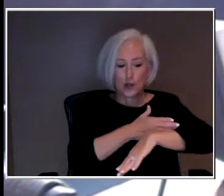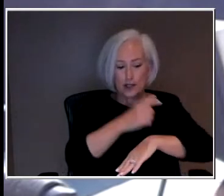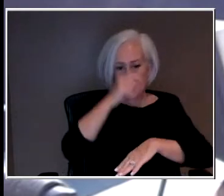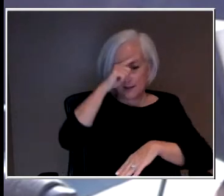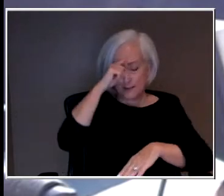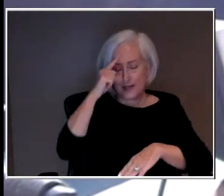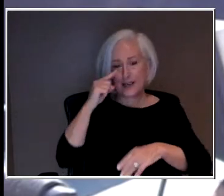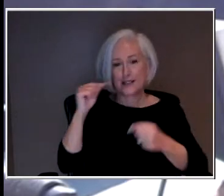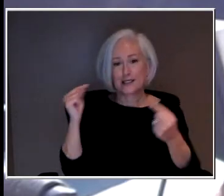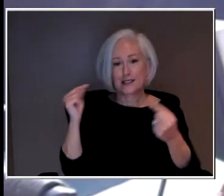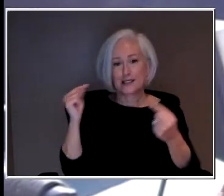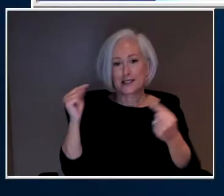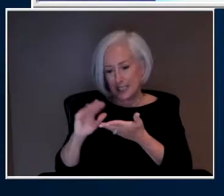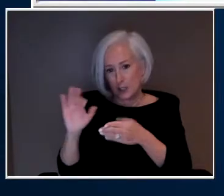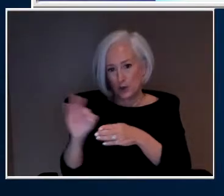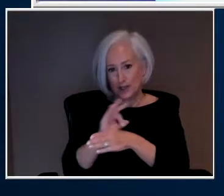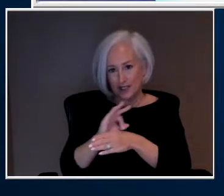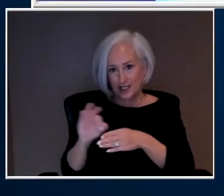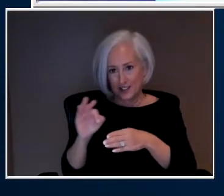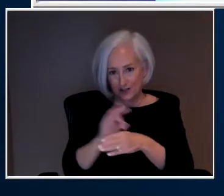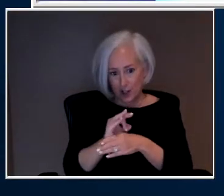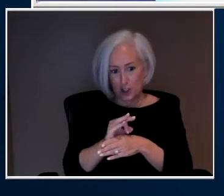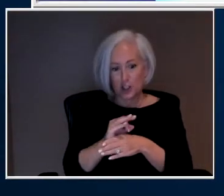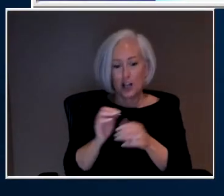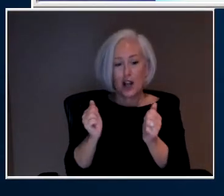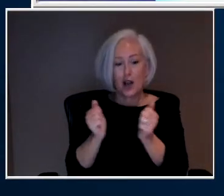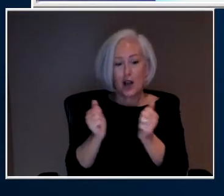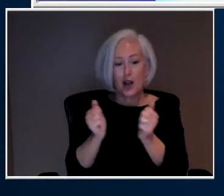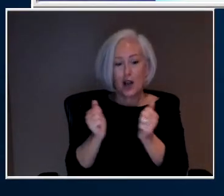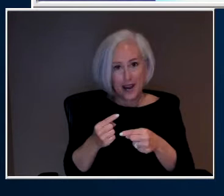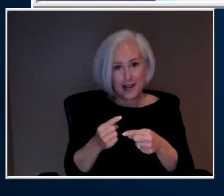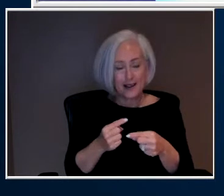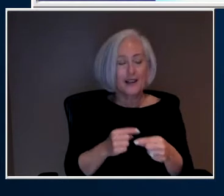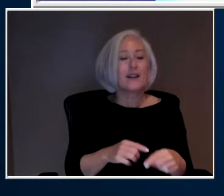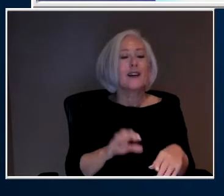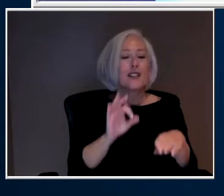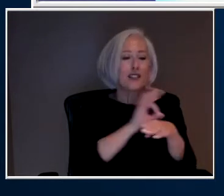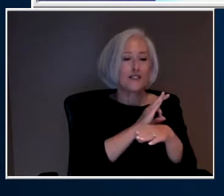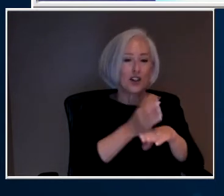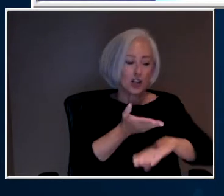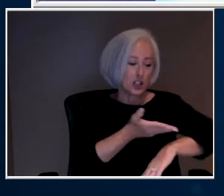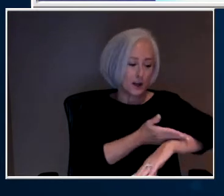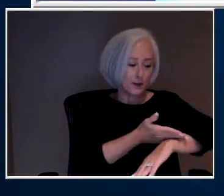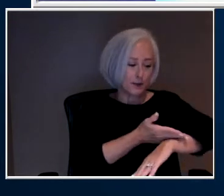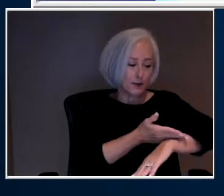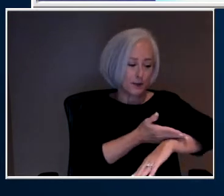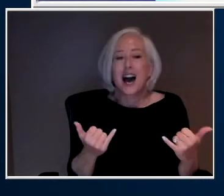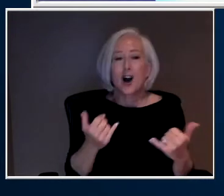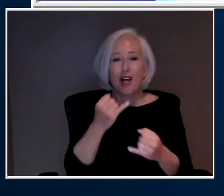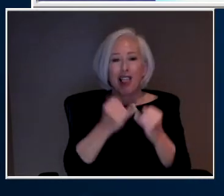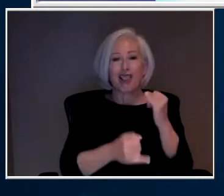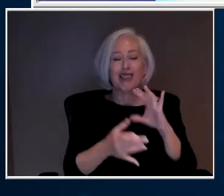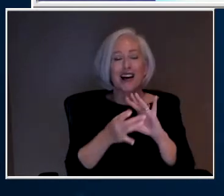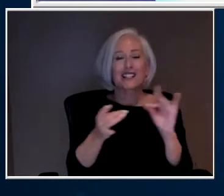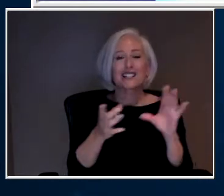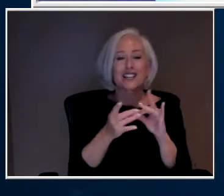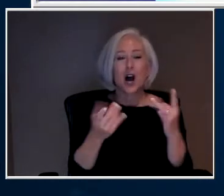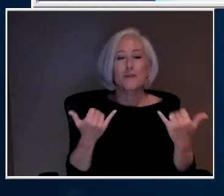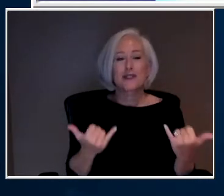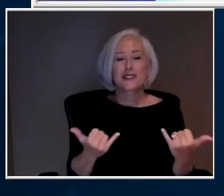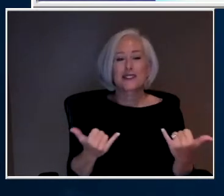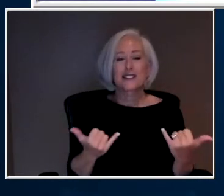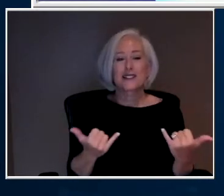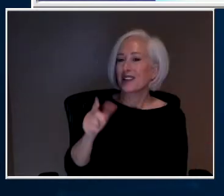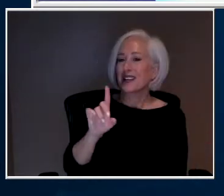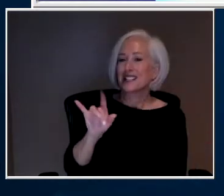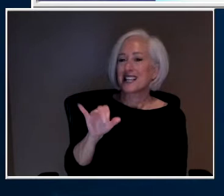get rid of that part of it. I want to bring our whole panel in for today's takeaways, and I want to start with Diana. What's the one thing you want